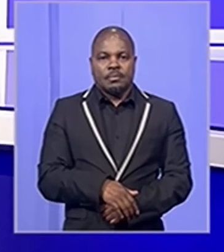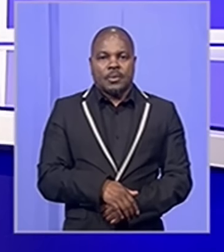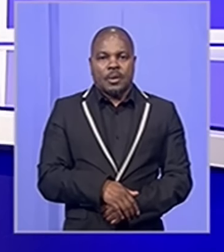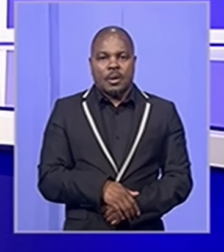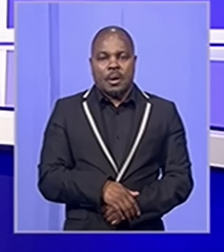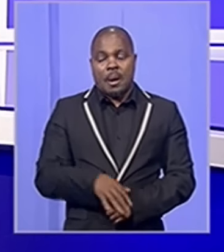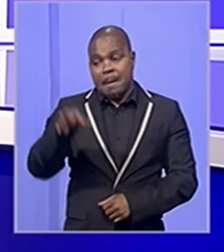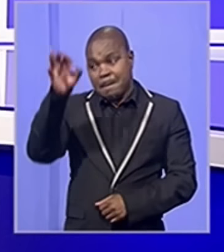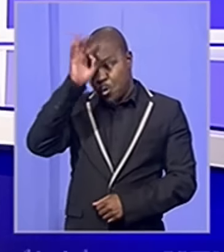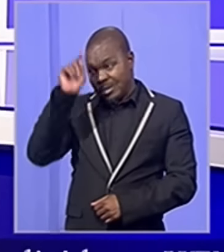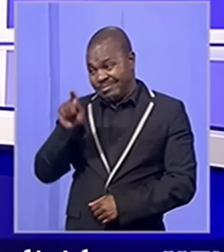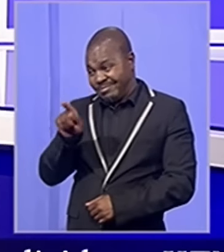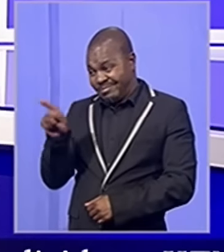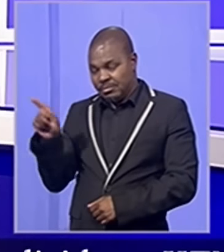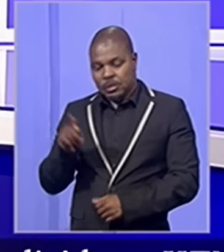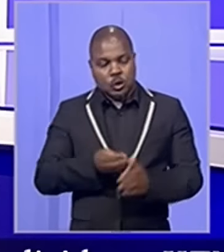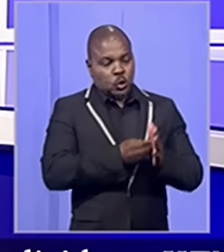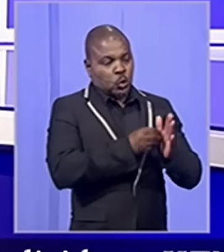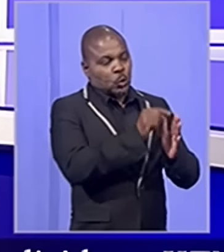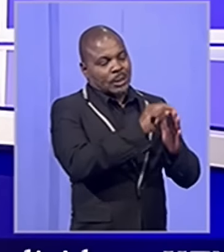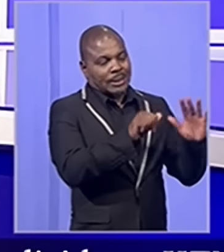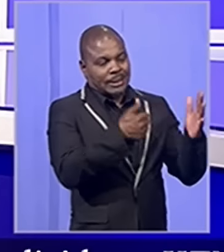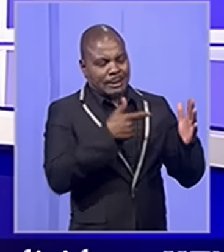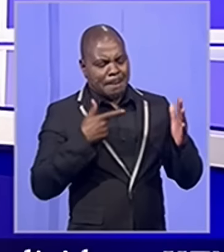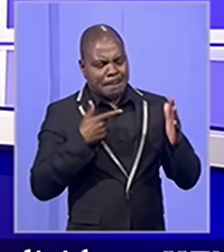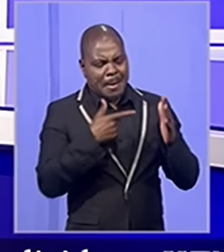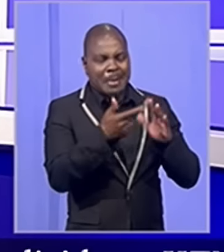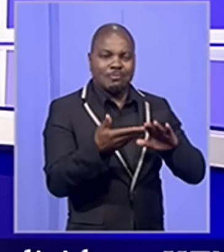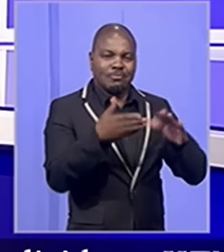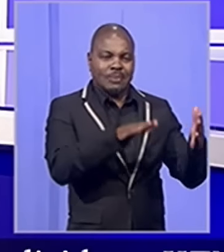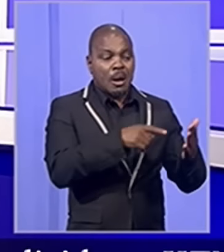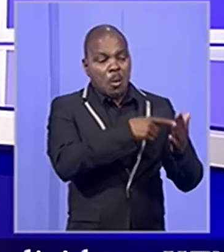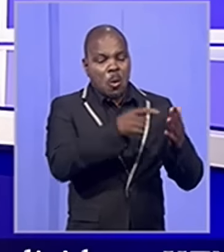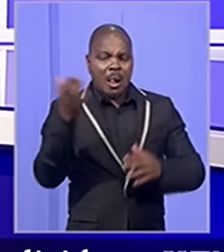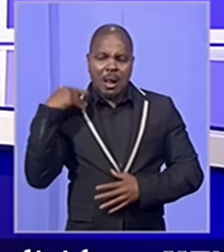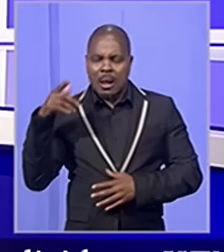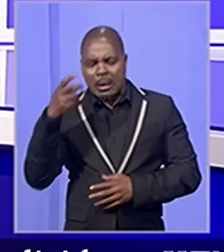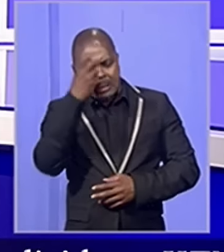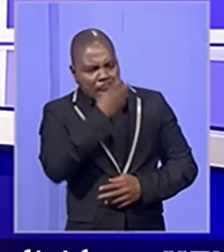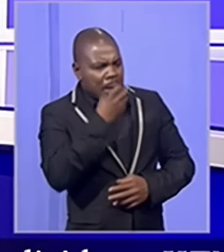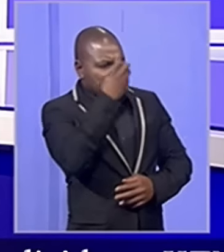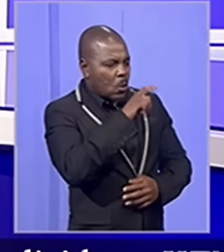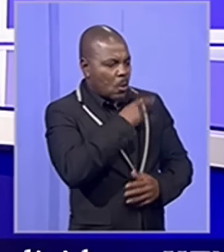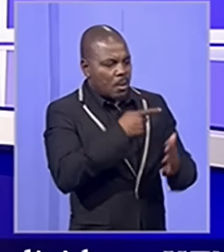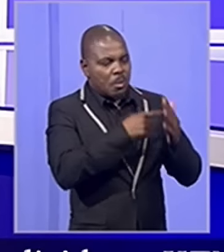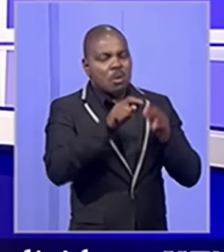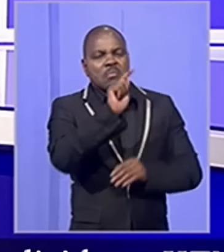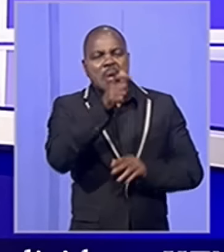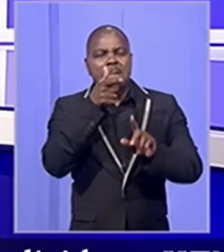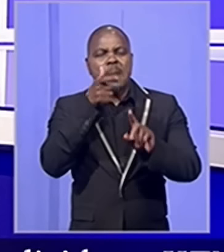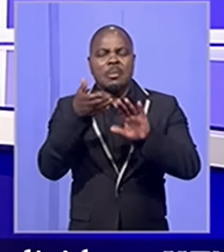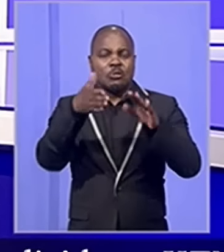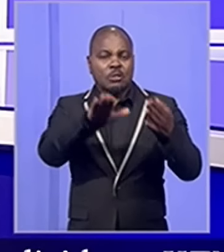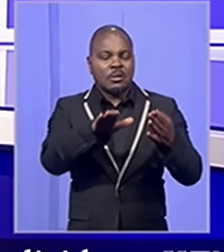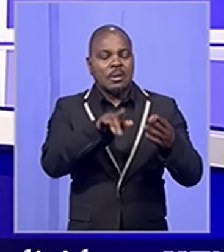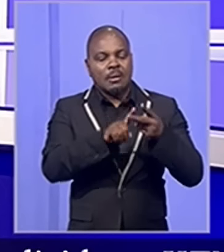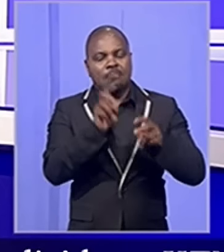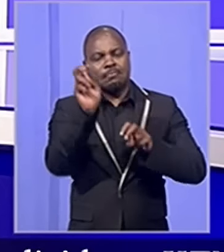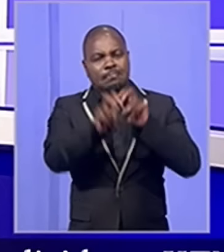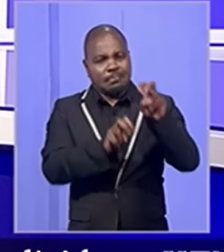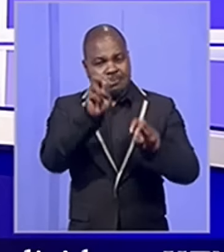Mapodisi a thuntshitse le go bolaya babelaelwa ba le 6 bao ba neng ba batlwa ke sepodisi mo dipolaong di le mmalwa tse di akaretsang